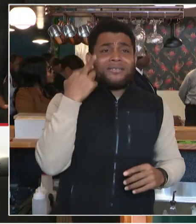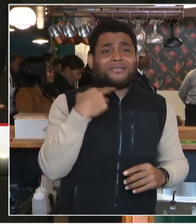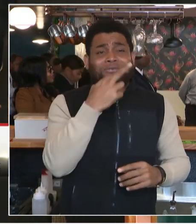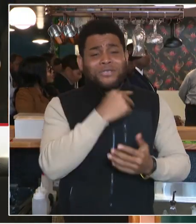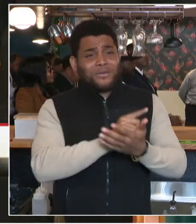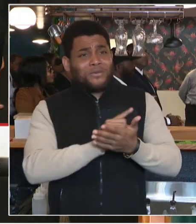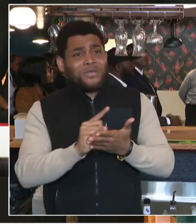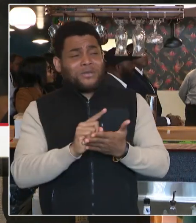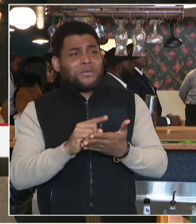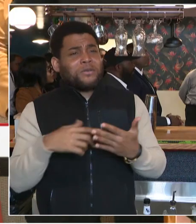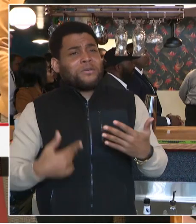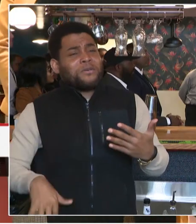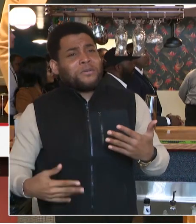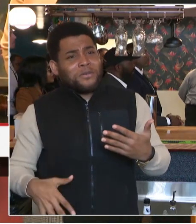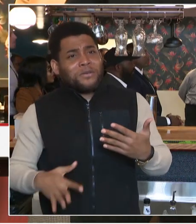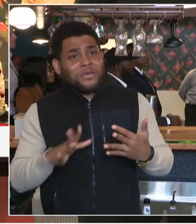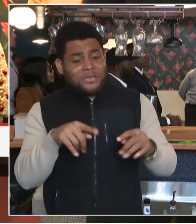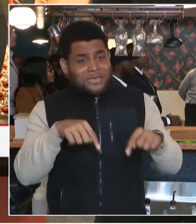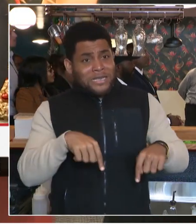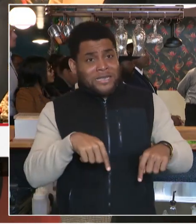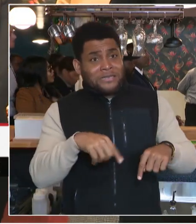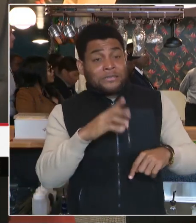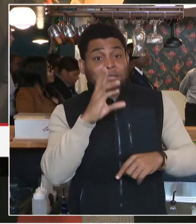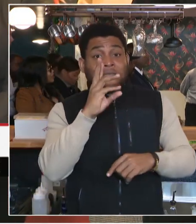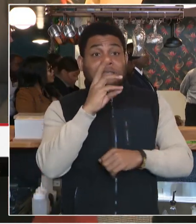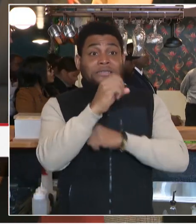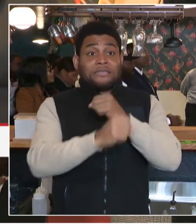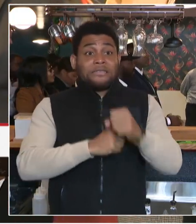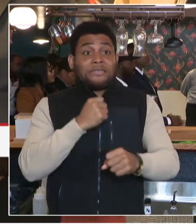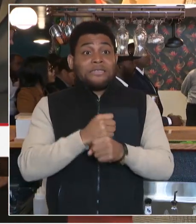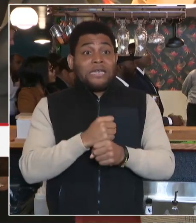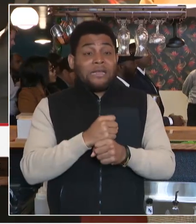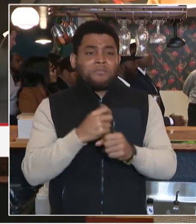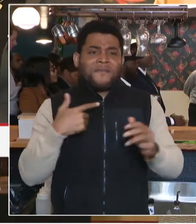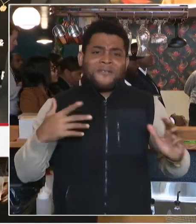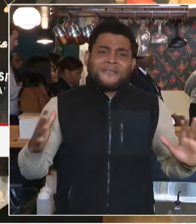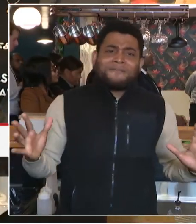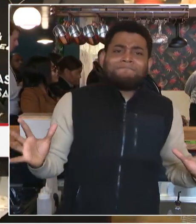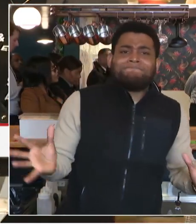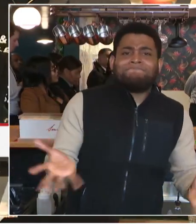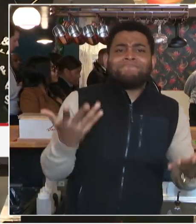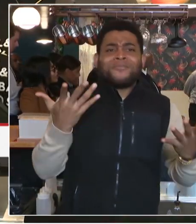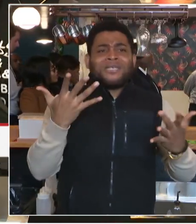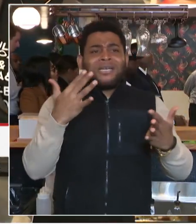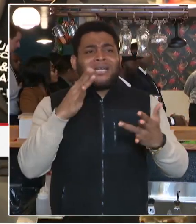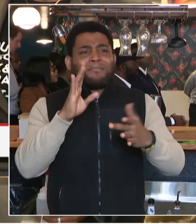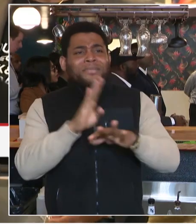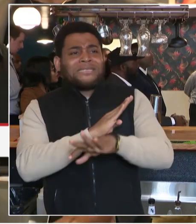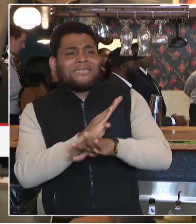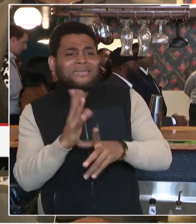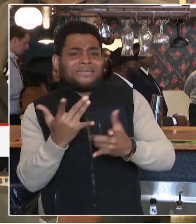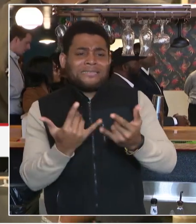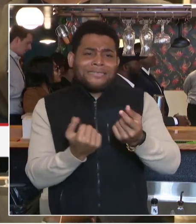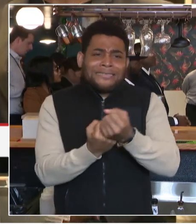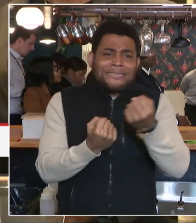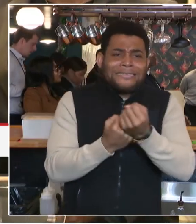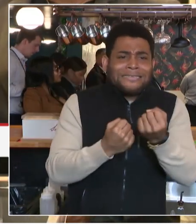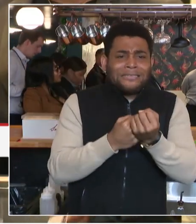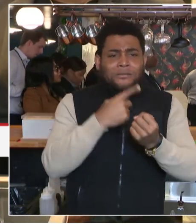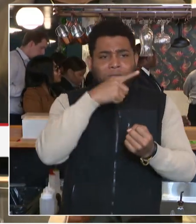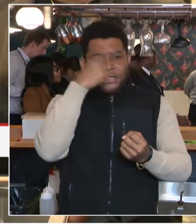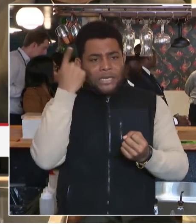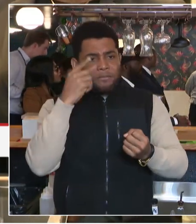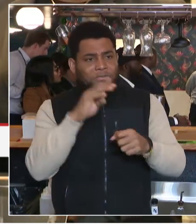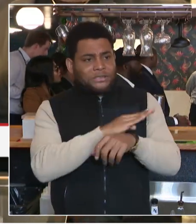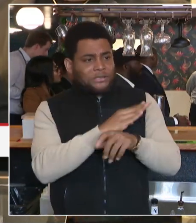And I'm telling you, 6 years of inspiring businesses in our community. That is the root of our